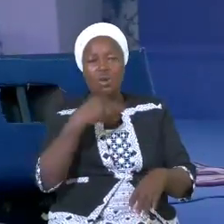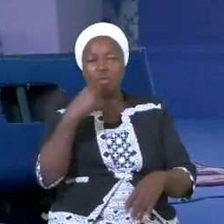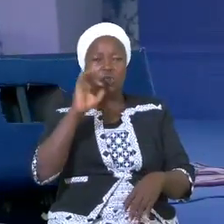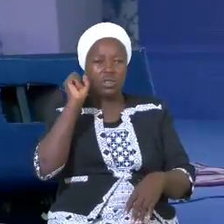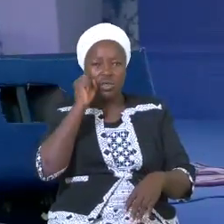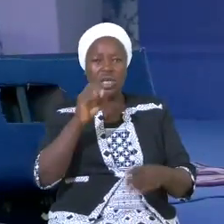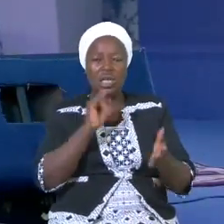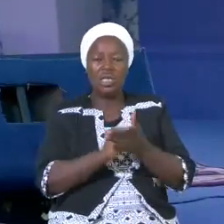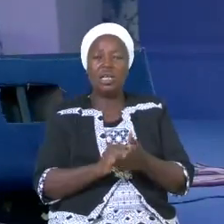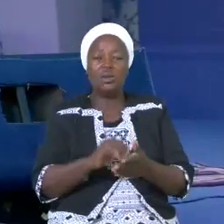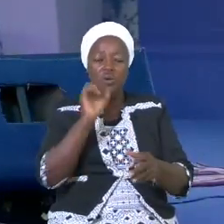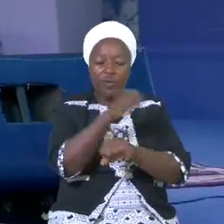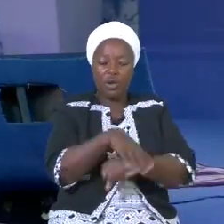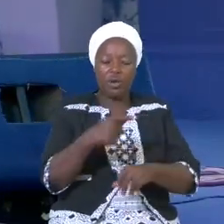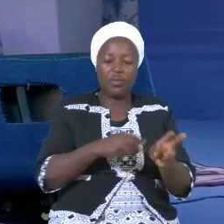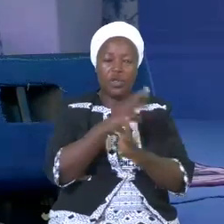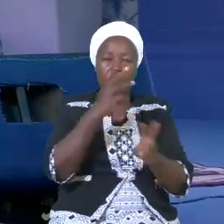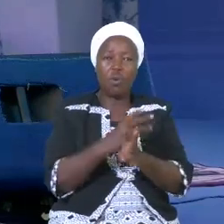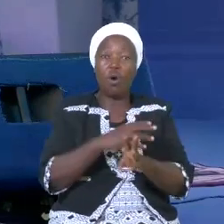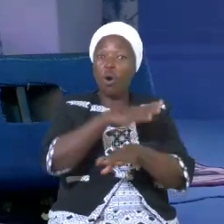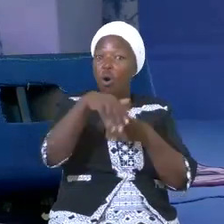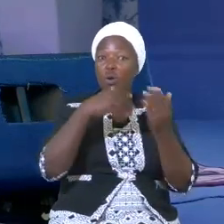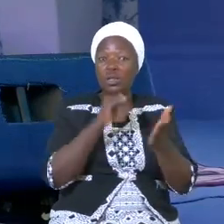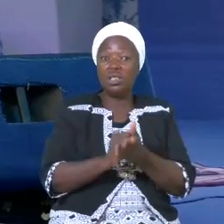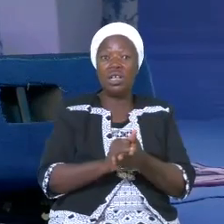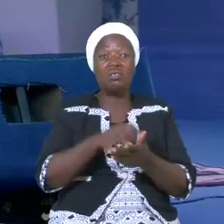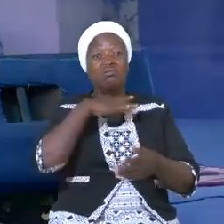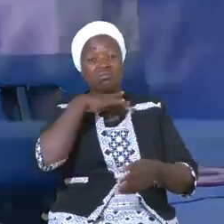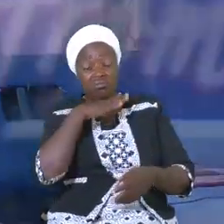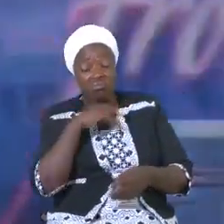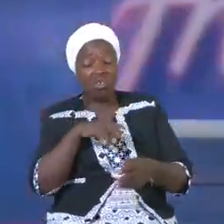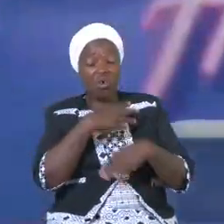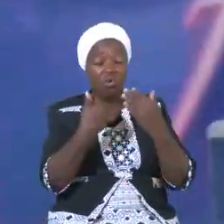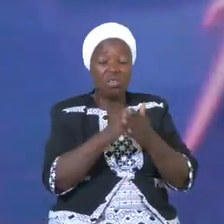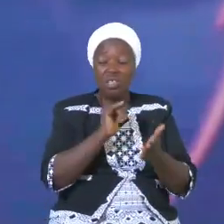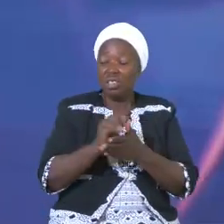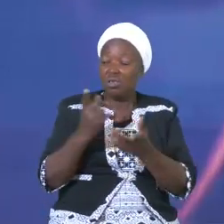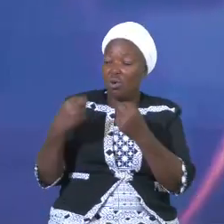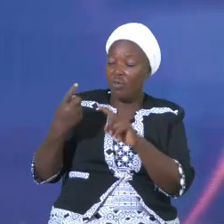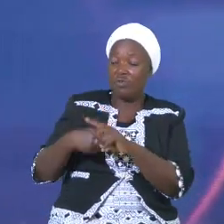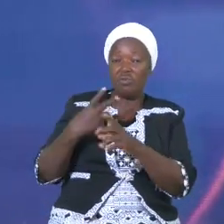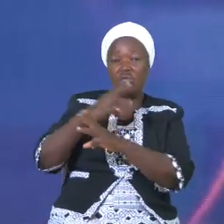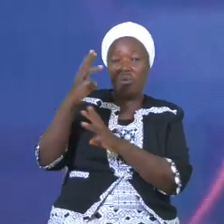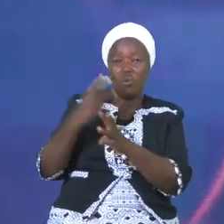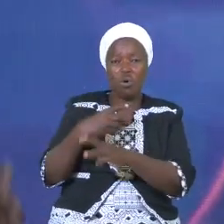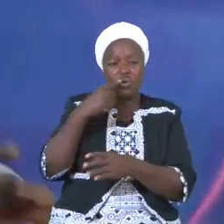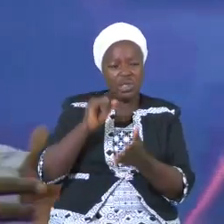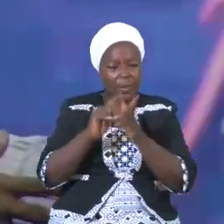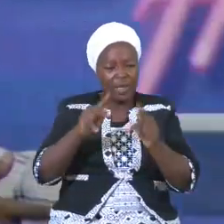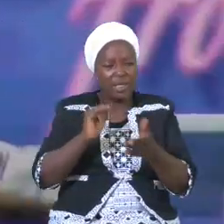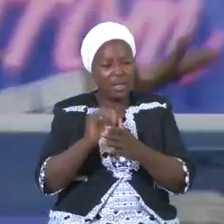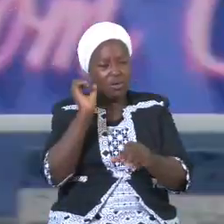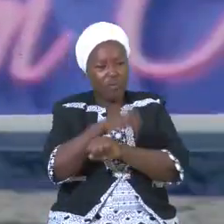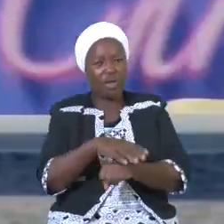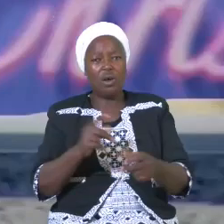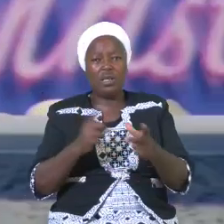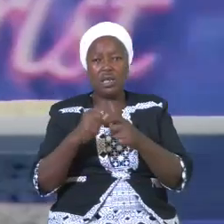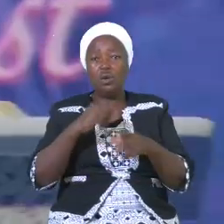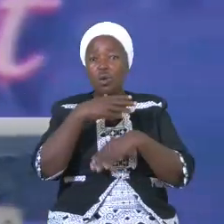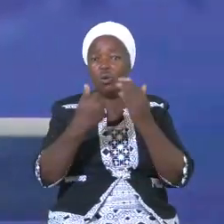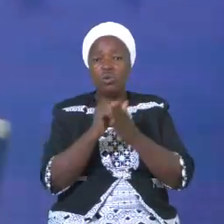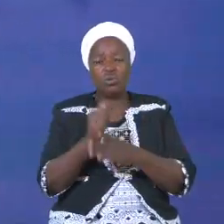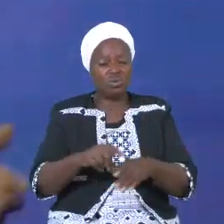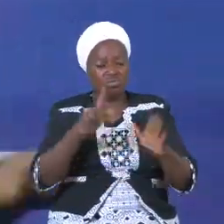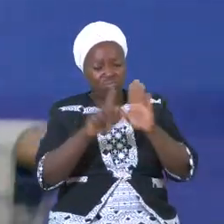world all that pollution coming out of the world we see that overcome it and all the degradation